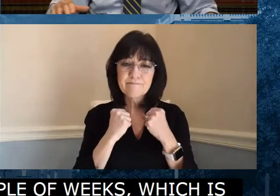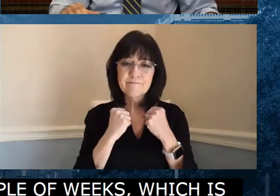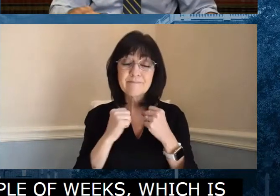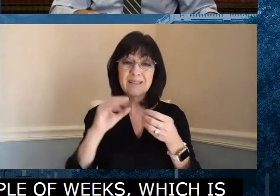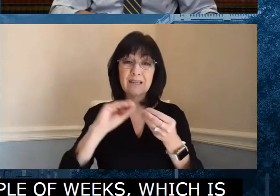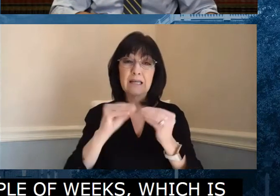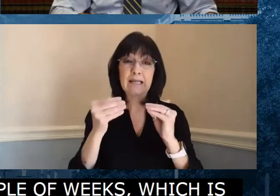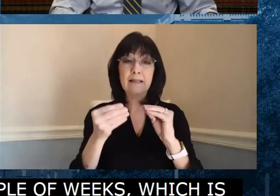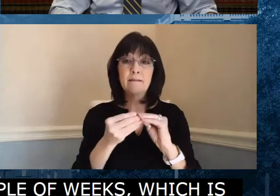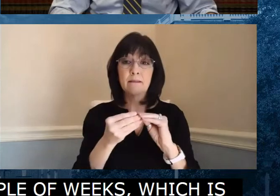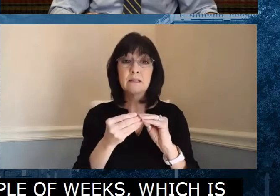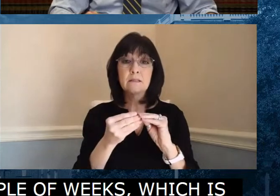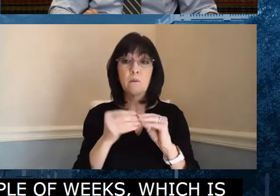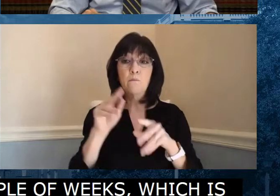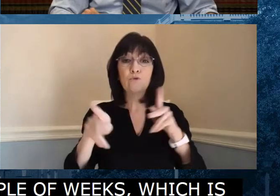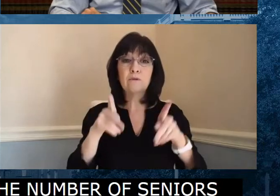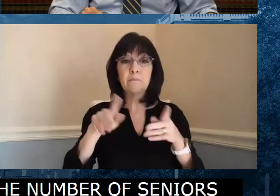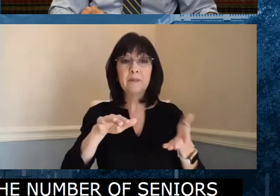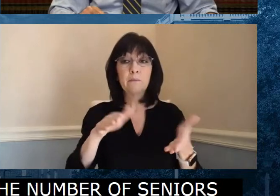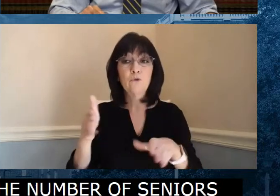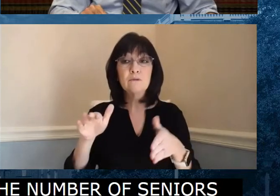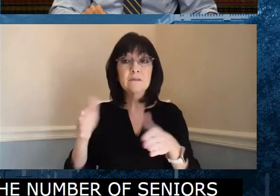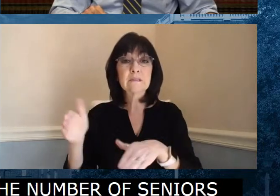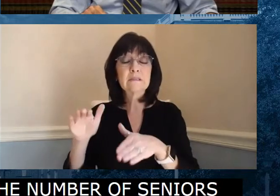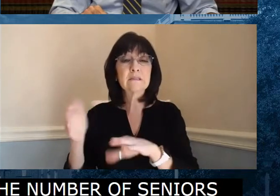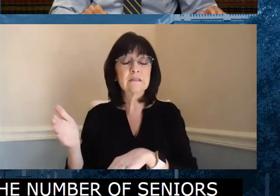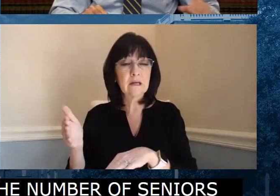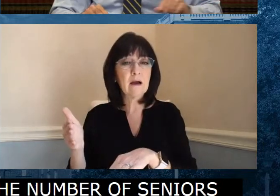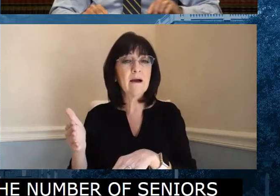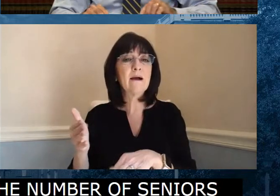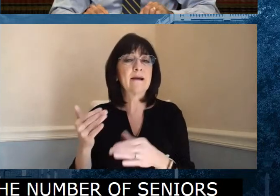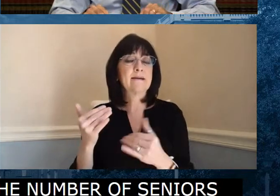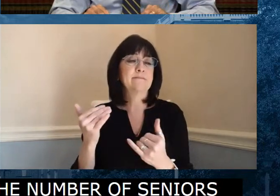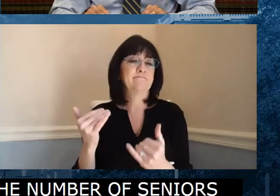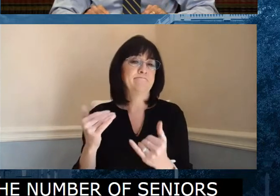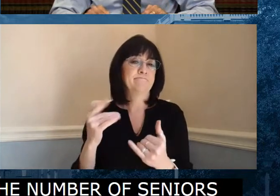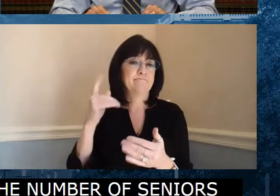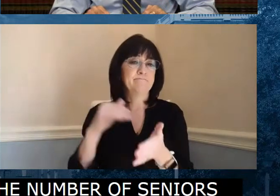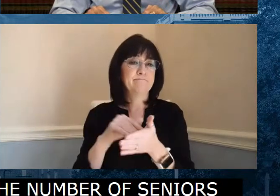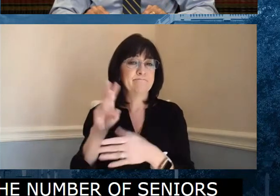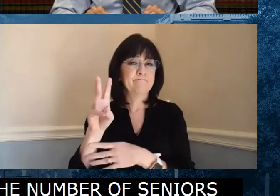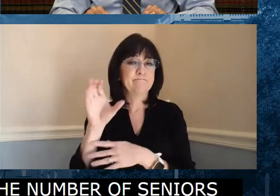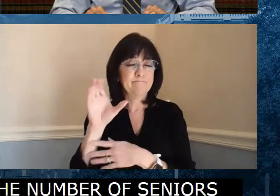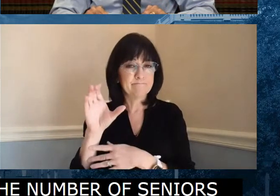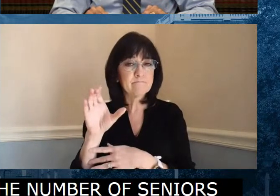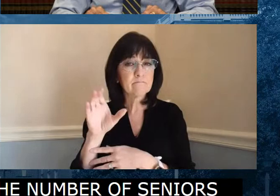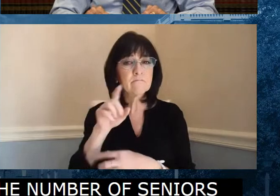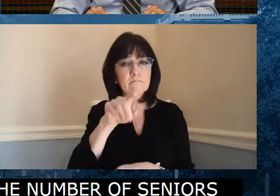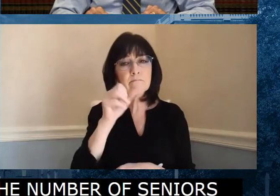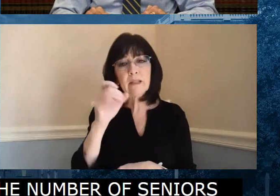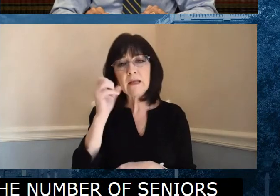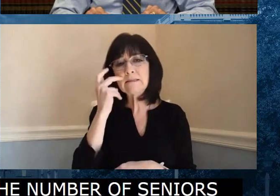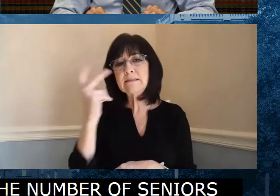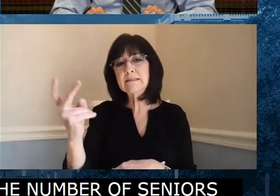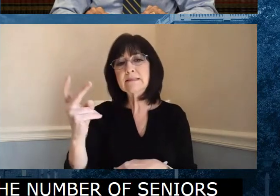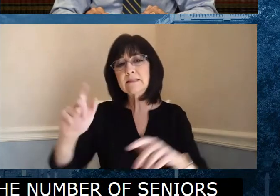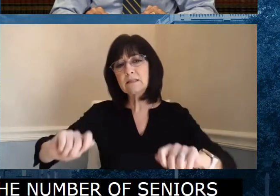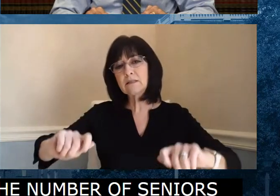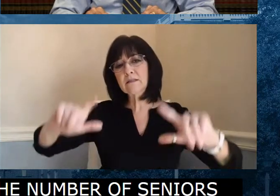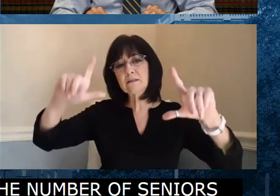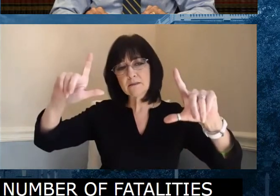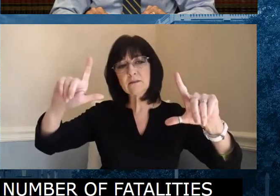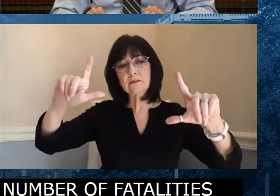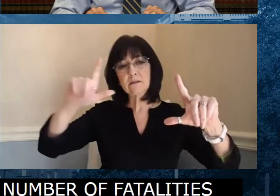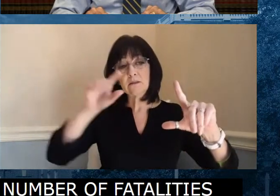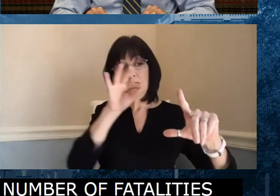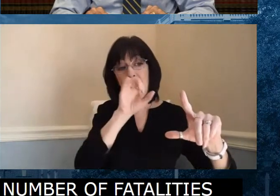flatten out. You can see that on our website on the data dashboard if you want to see the graph. Say from February